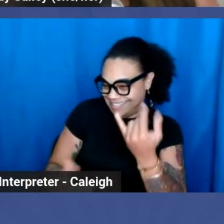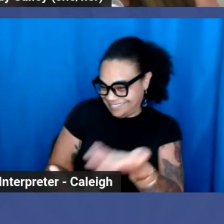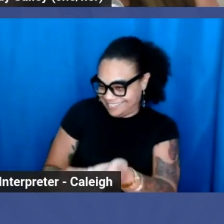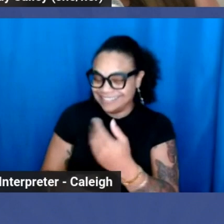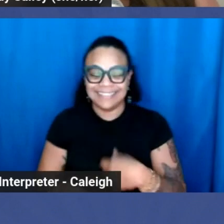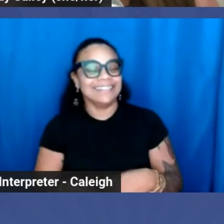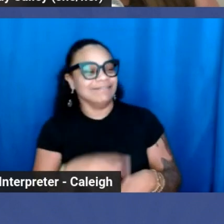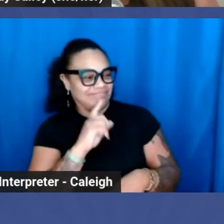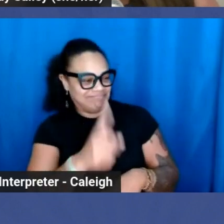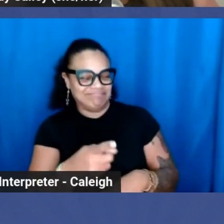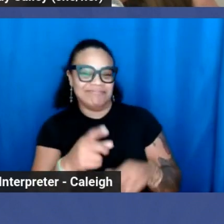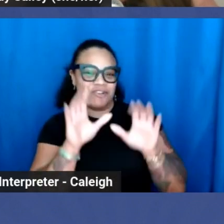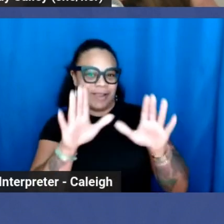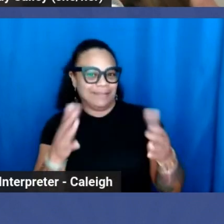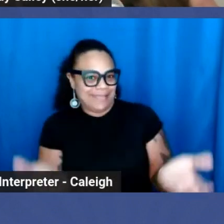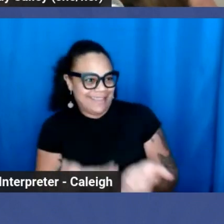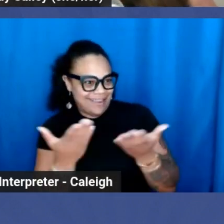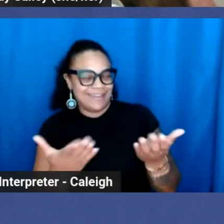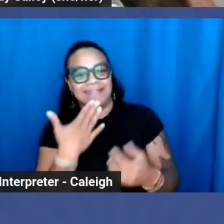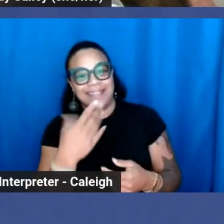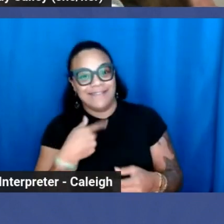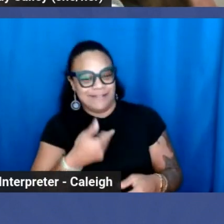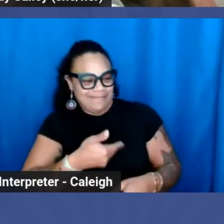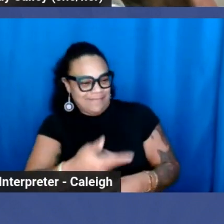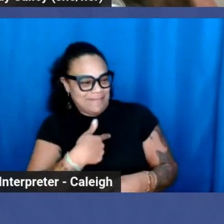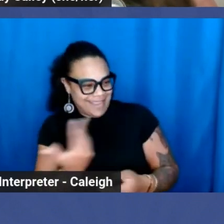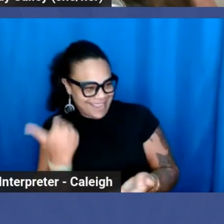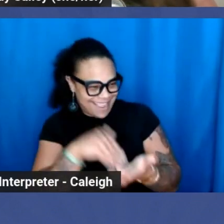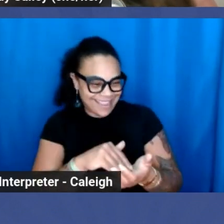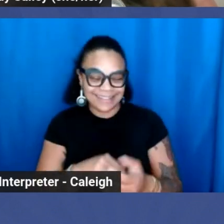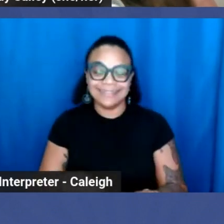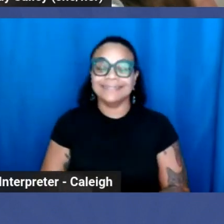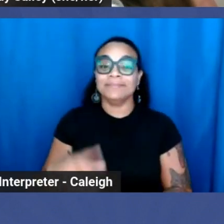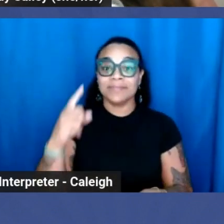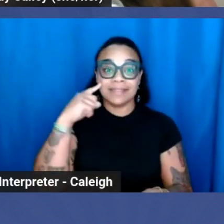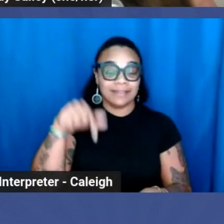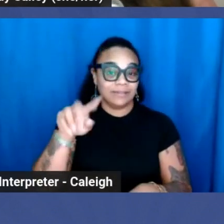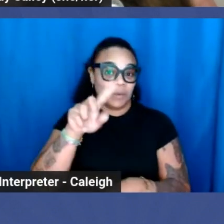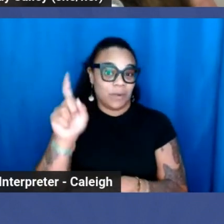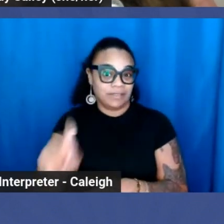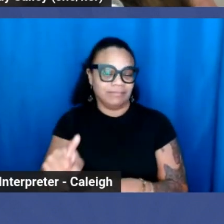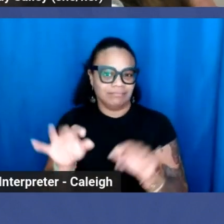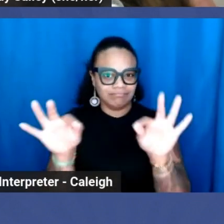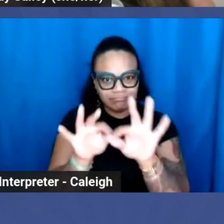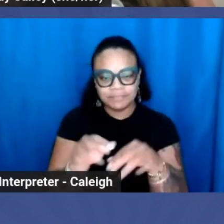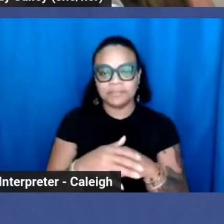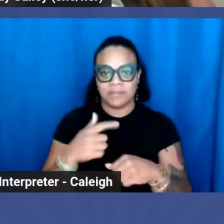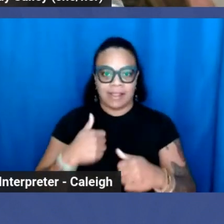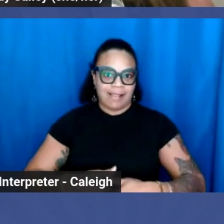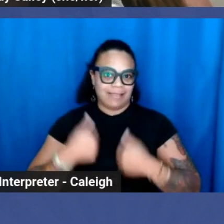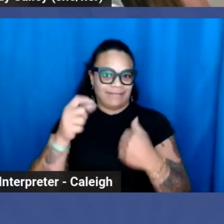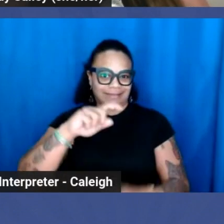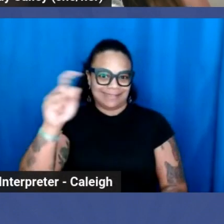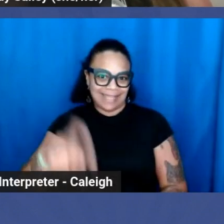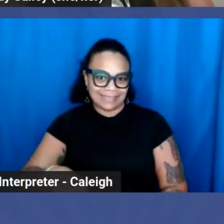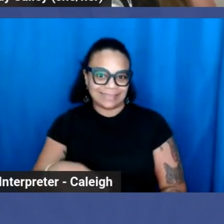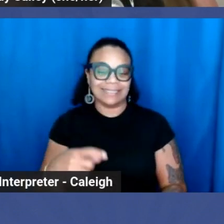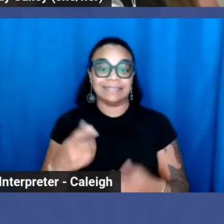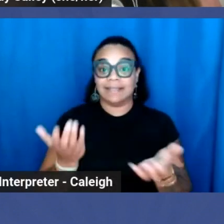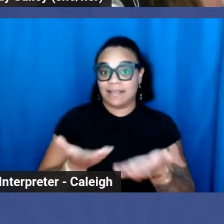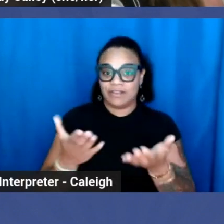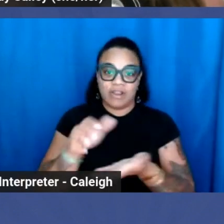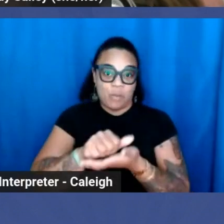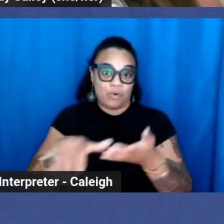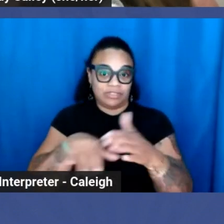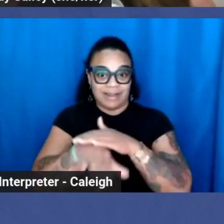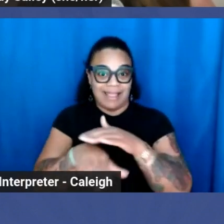me, Mandy, again. Yeah, I think this question is really important. I live in Texas, where abortion access